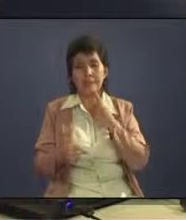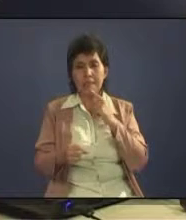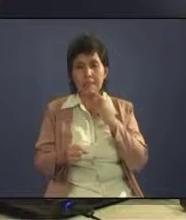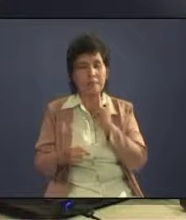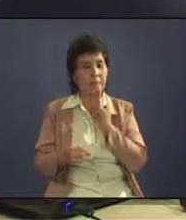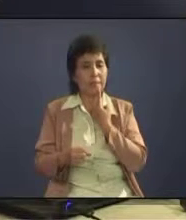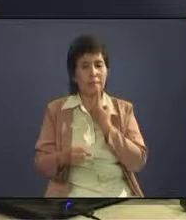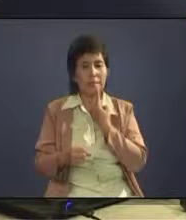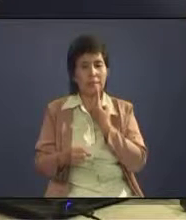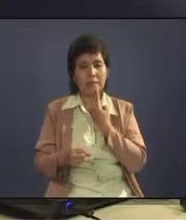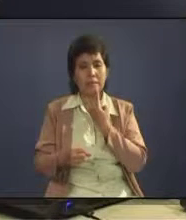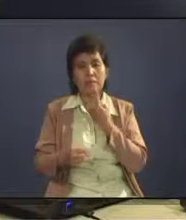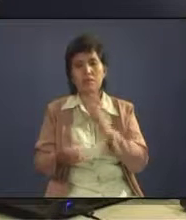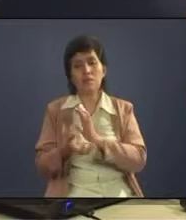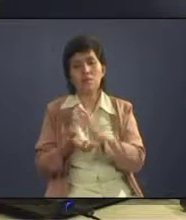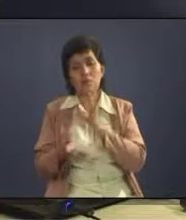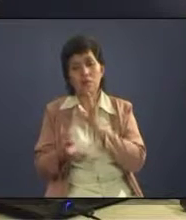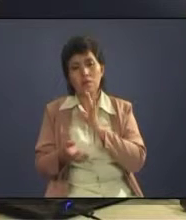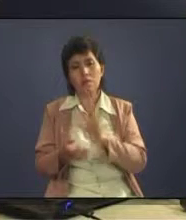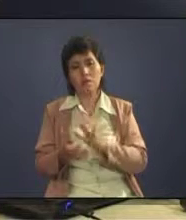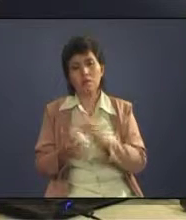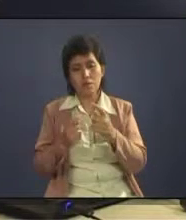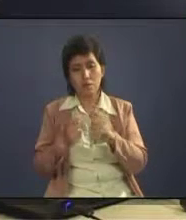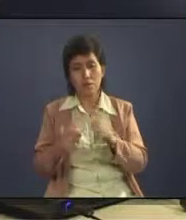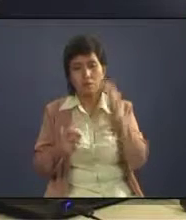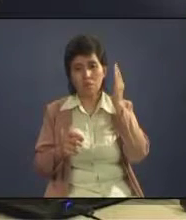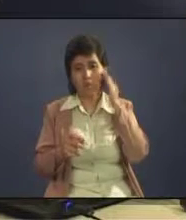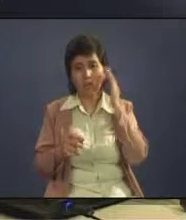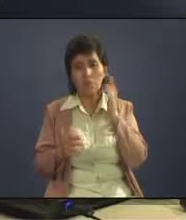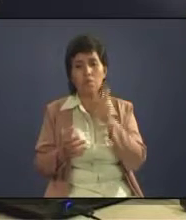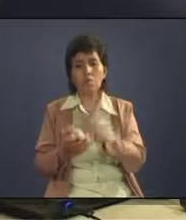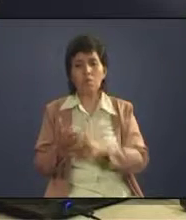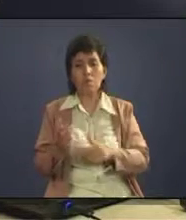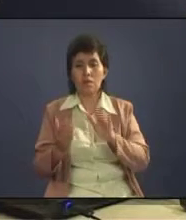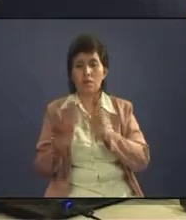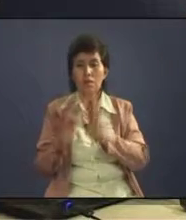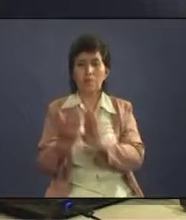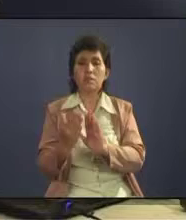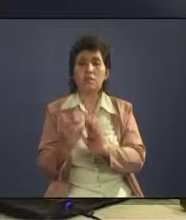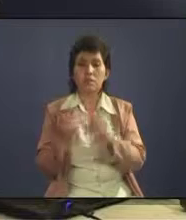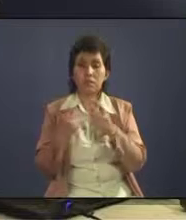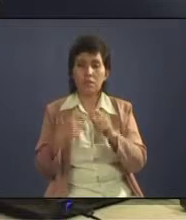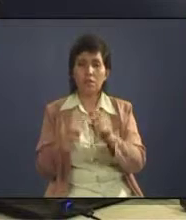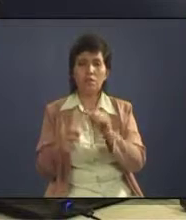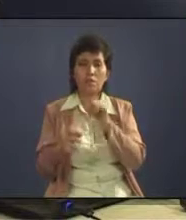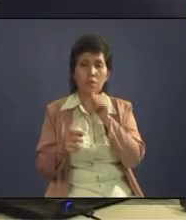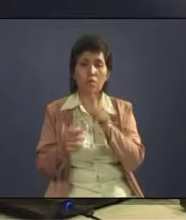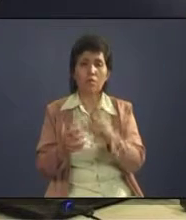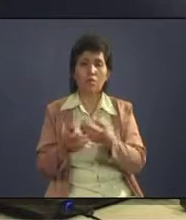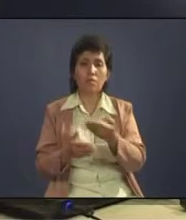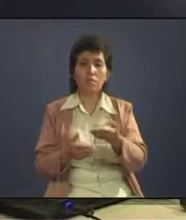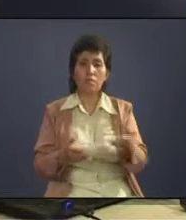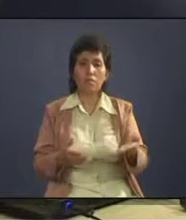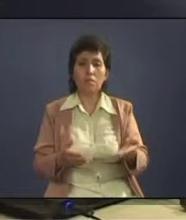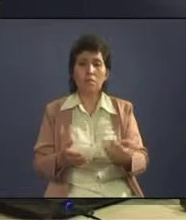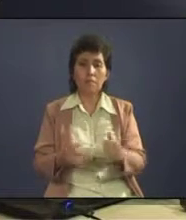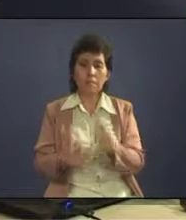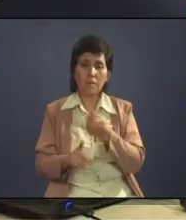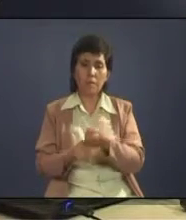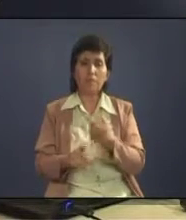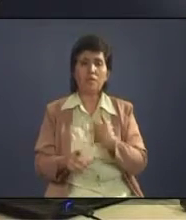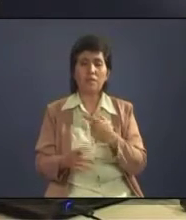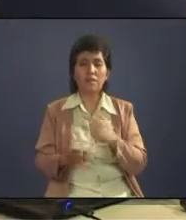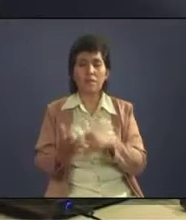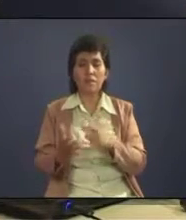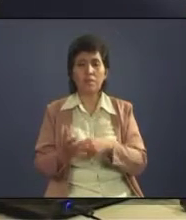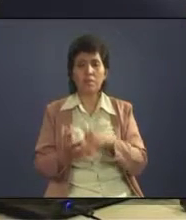we're talking about, okay? Try to know about what you're facing. Try not to buy in or try to play with your mind, okay?